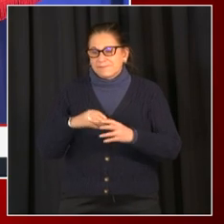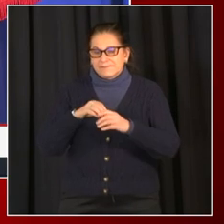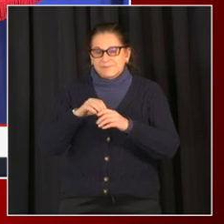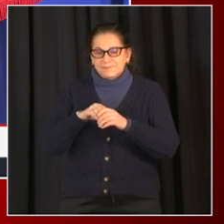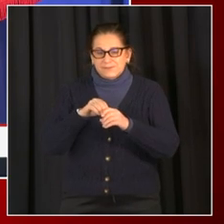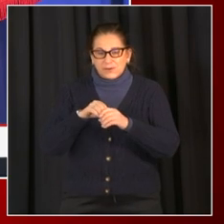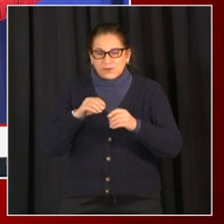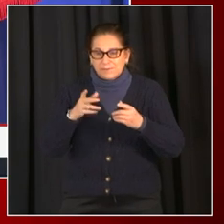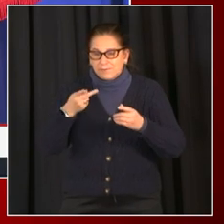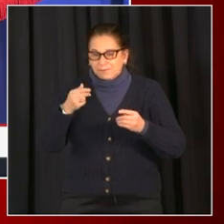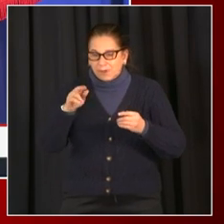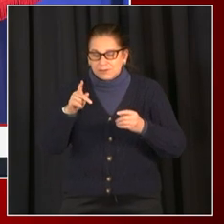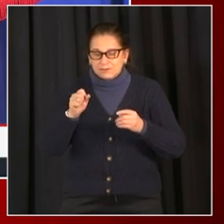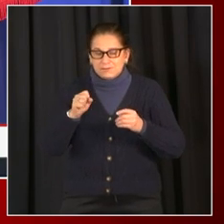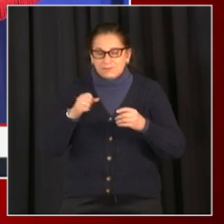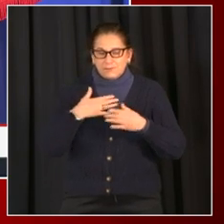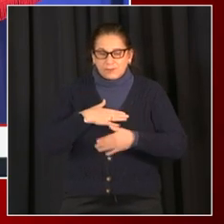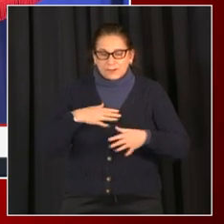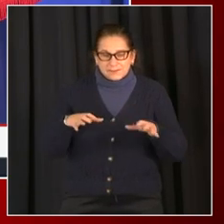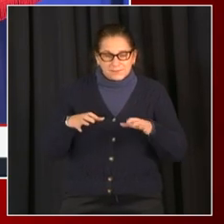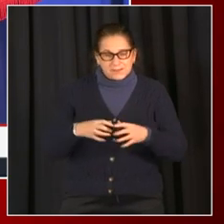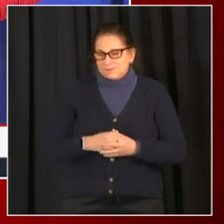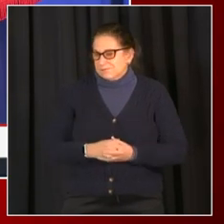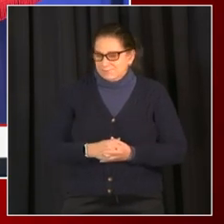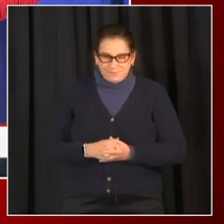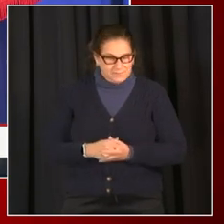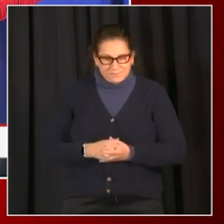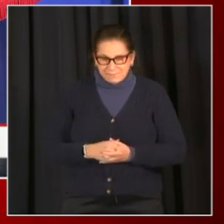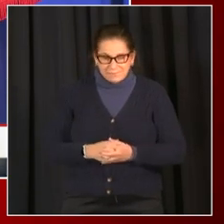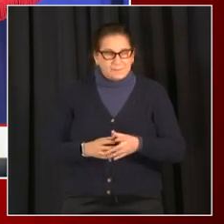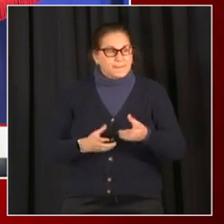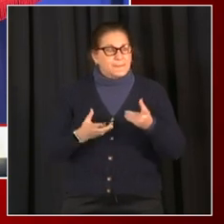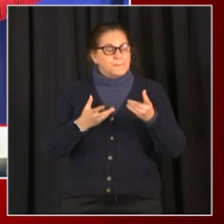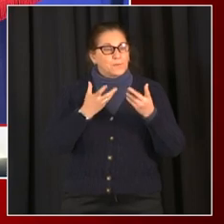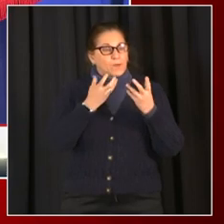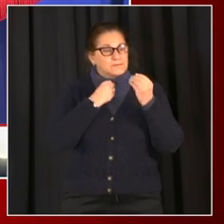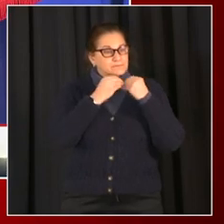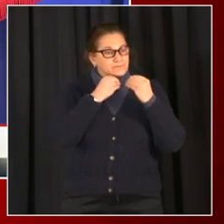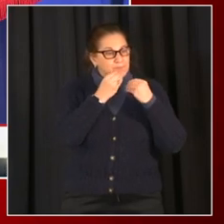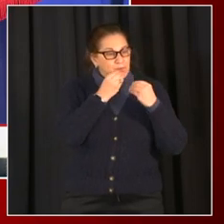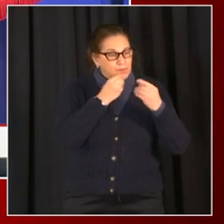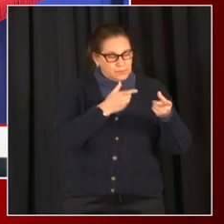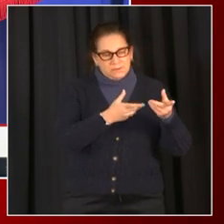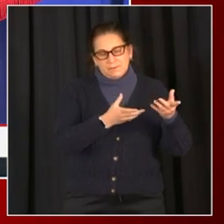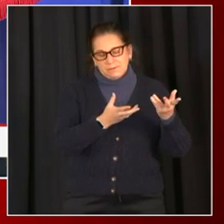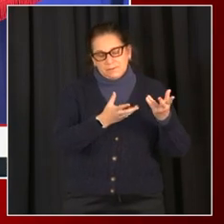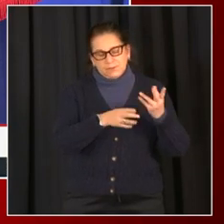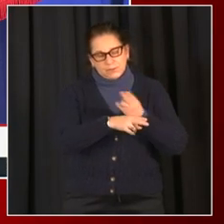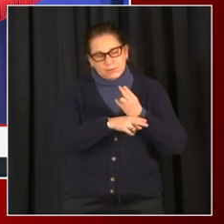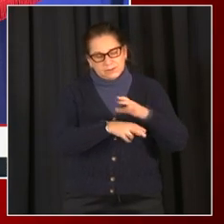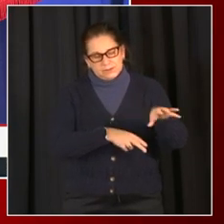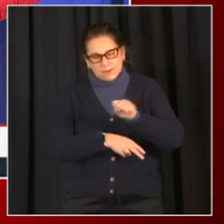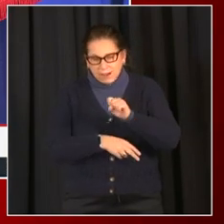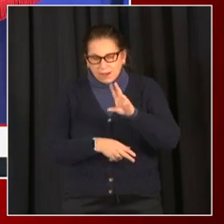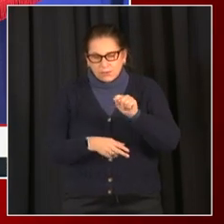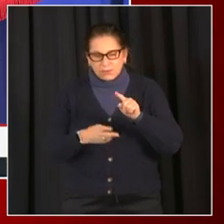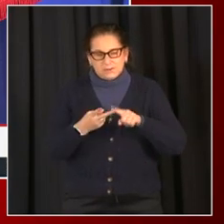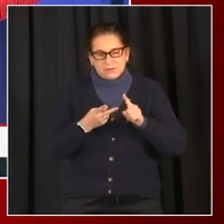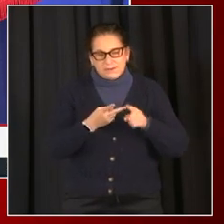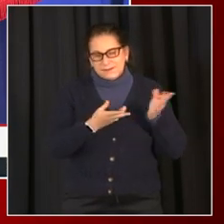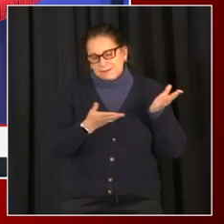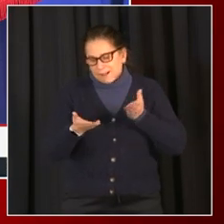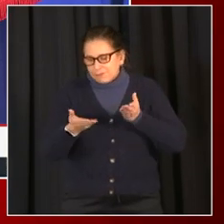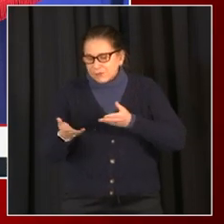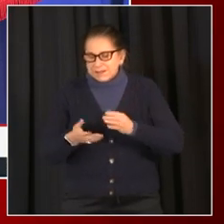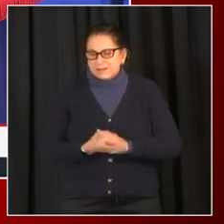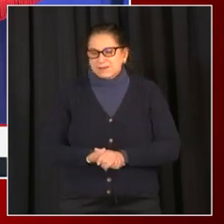and visitors to take advantage of delivery and grab-and-go options that our restaurants will continue to